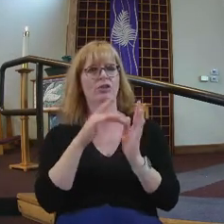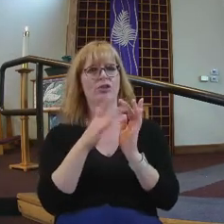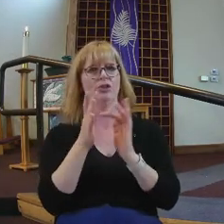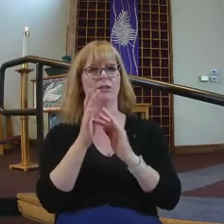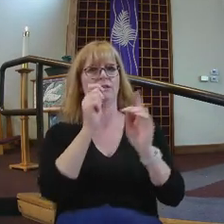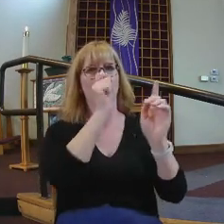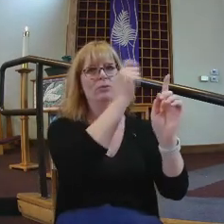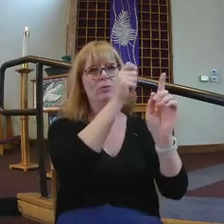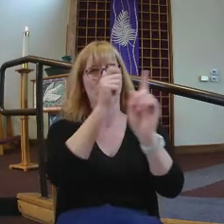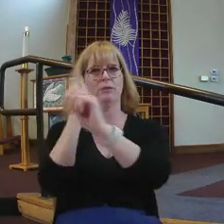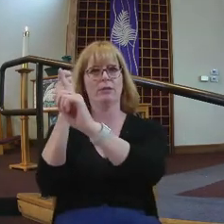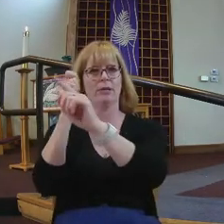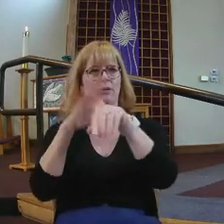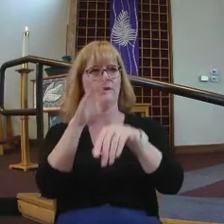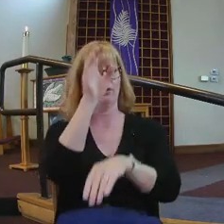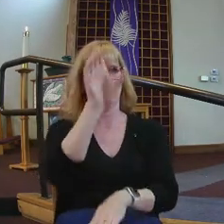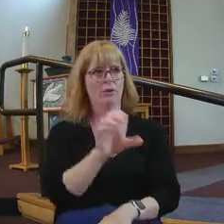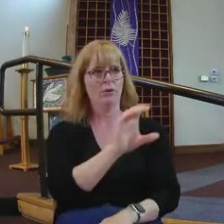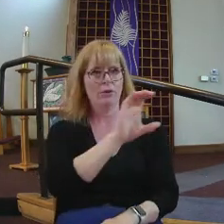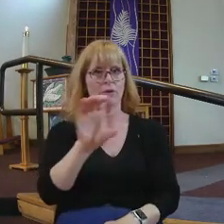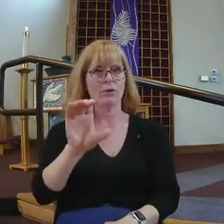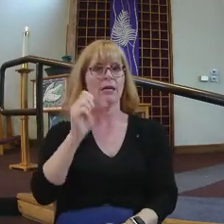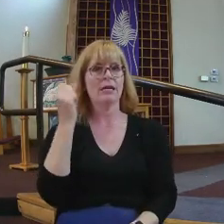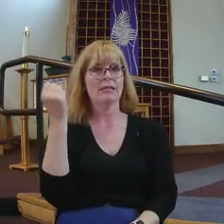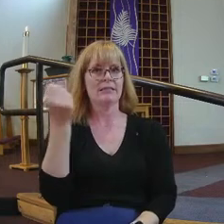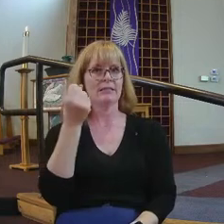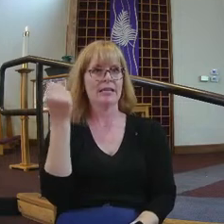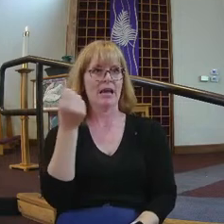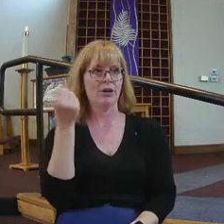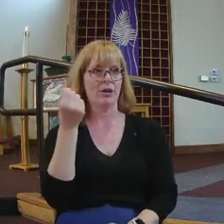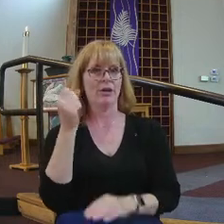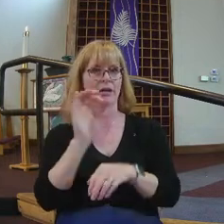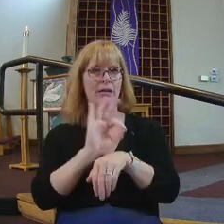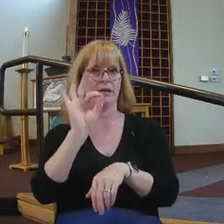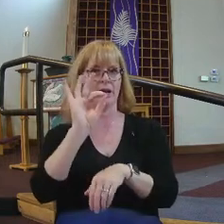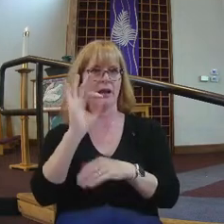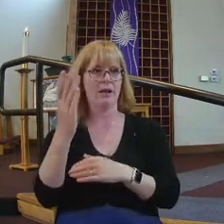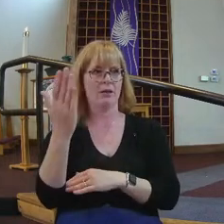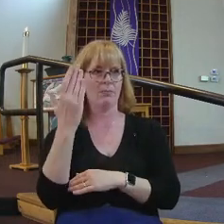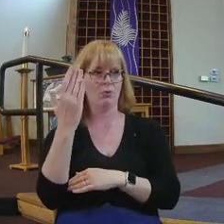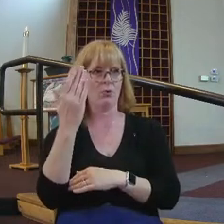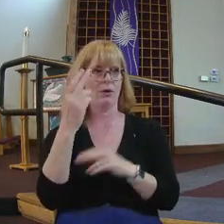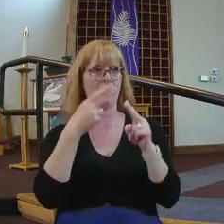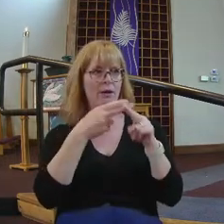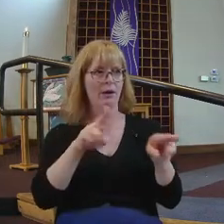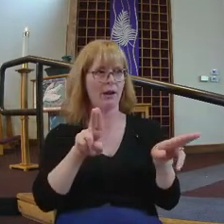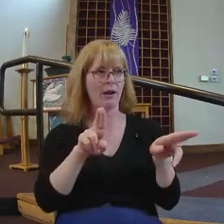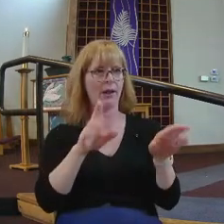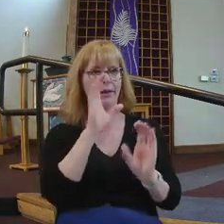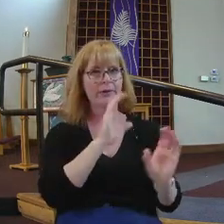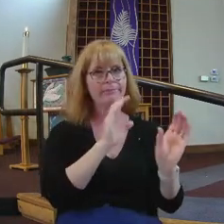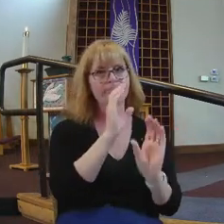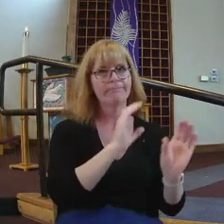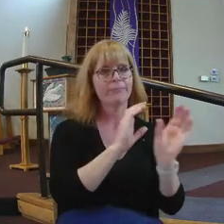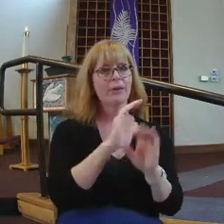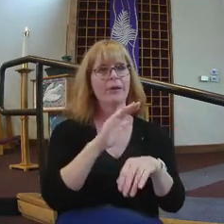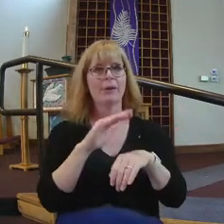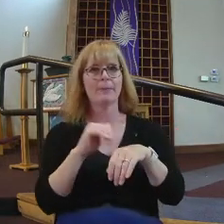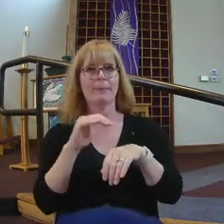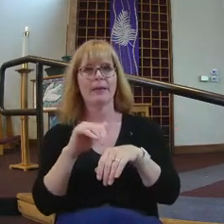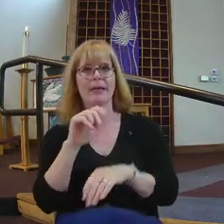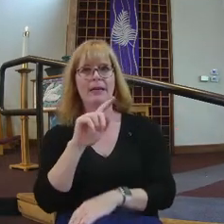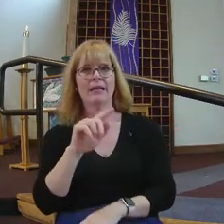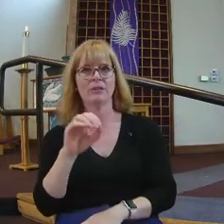us down by the children's building for at 9 a.m. for egg hunts, a petting zoo, games, and